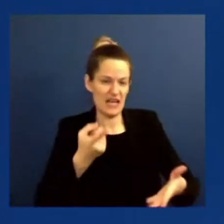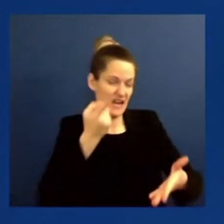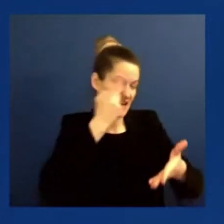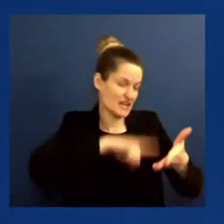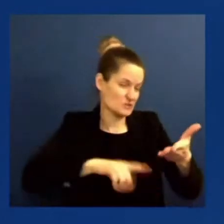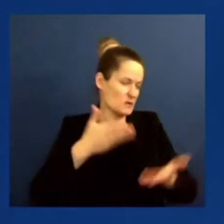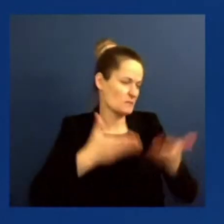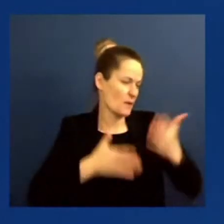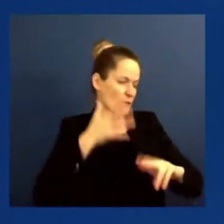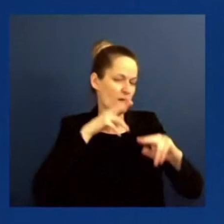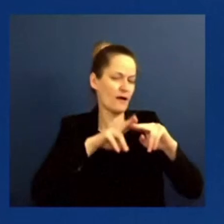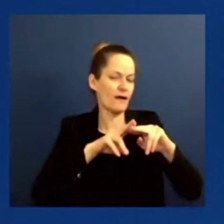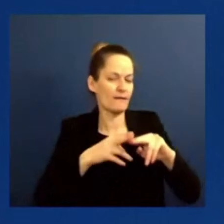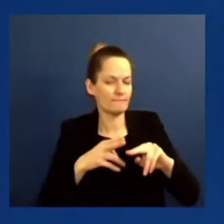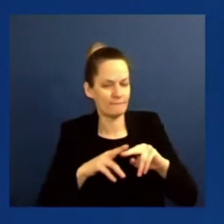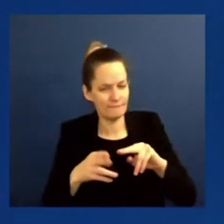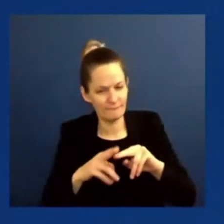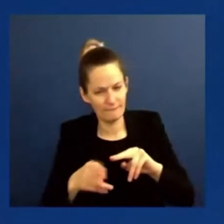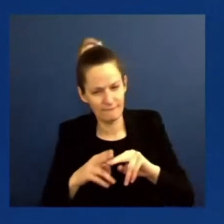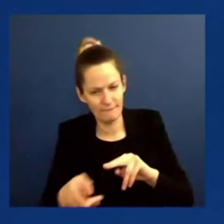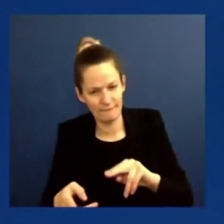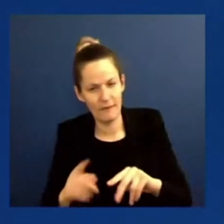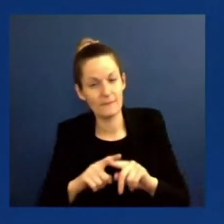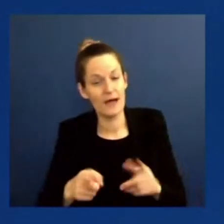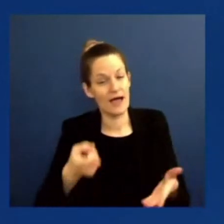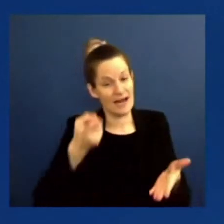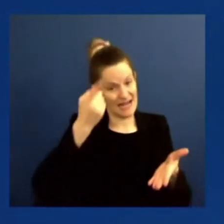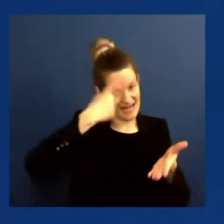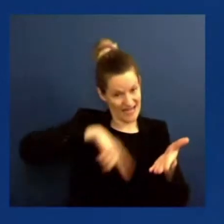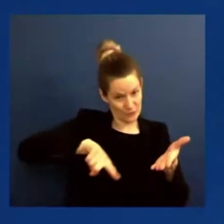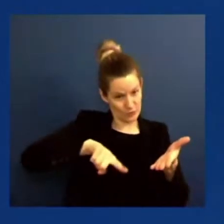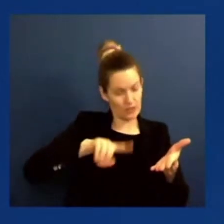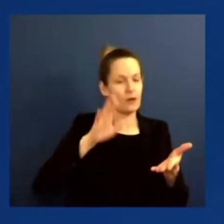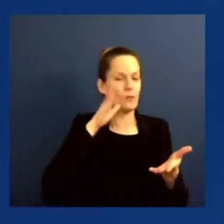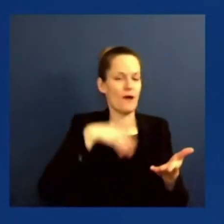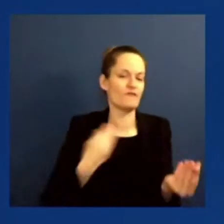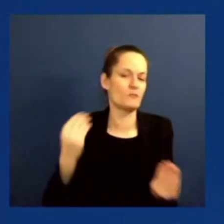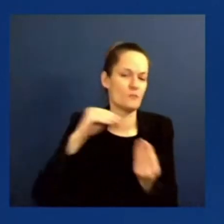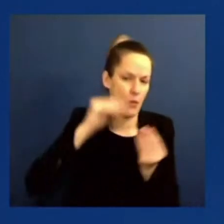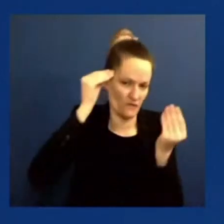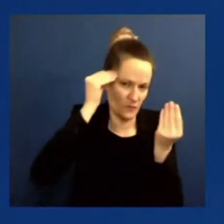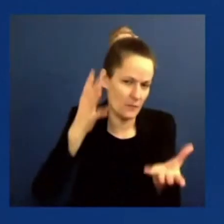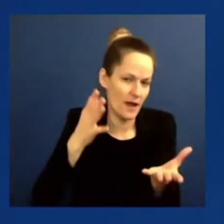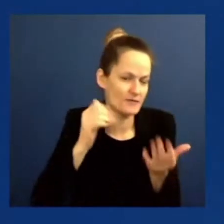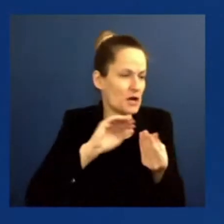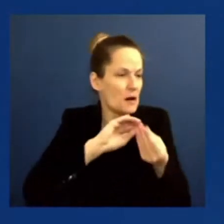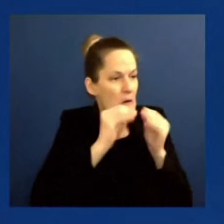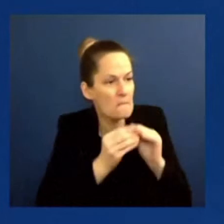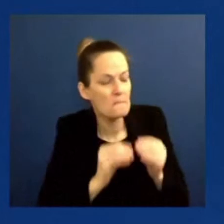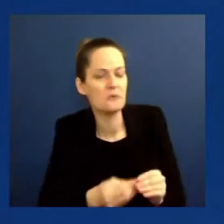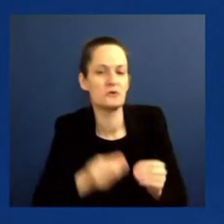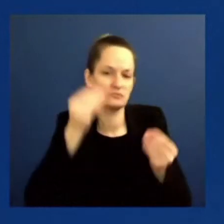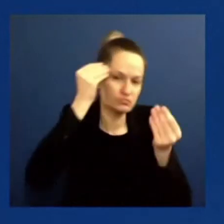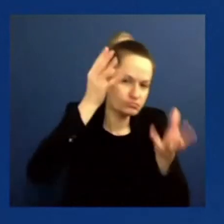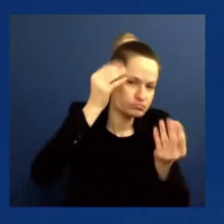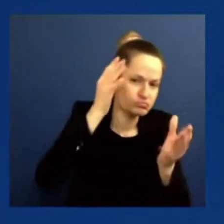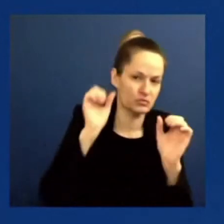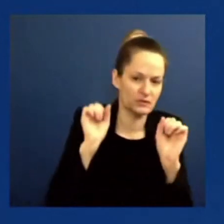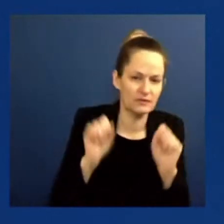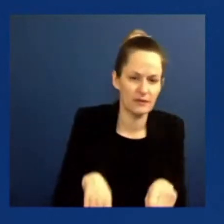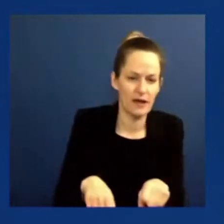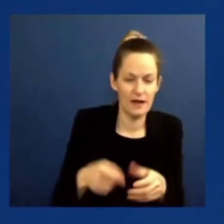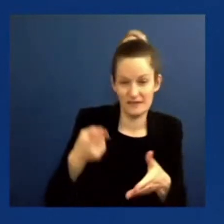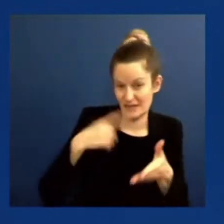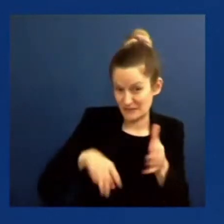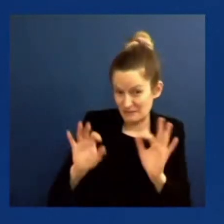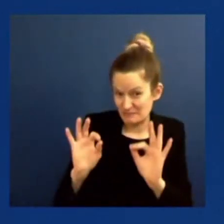you a fuller picture of the number of tests ordered, and we'll report that number publicly. Over to you, Dr. Walensky. Yeah, thank you for